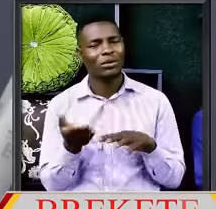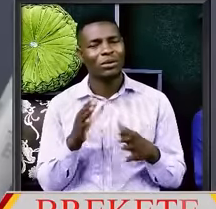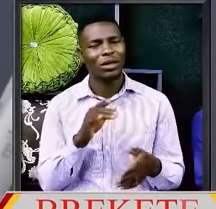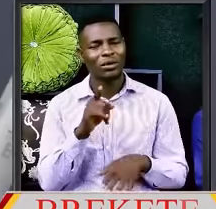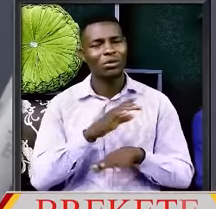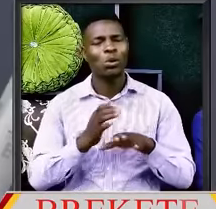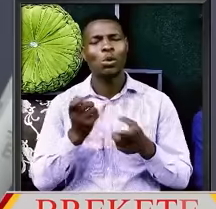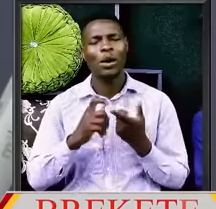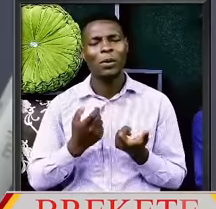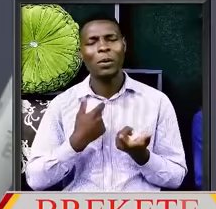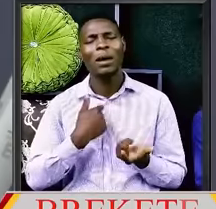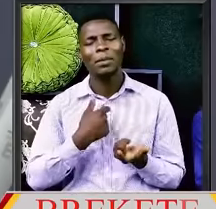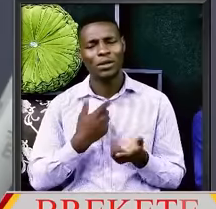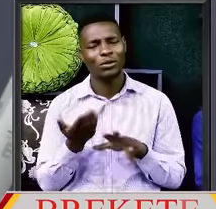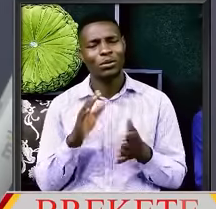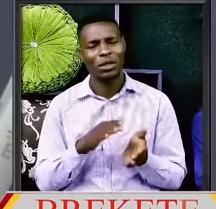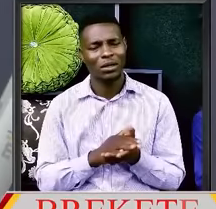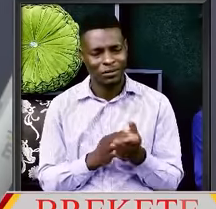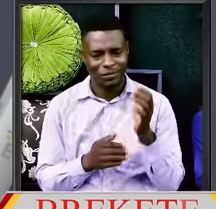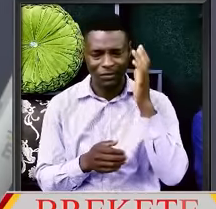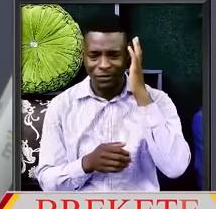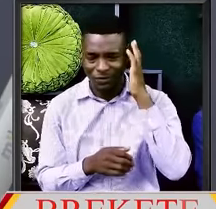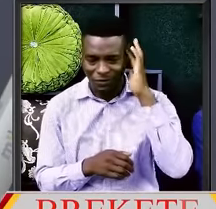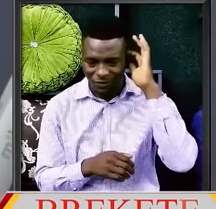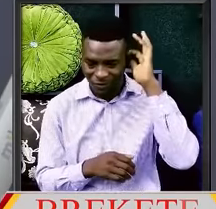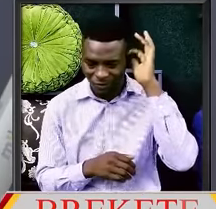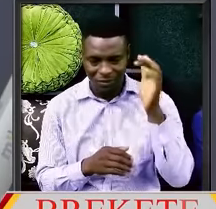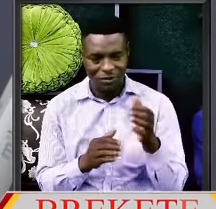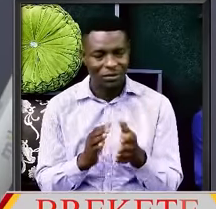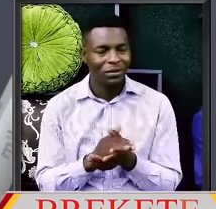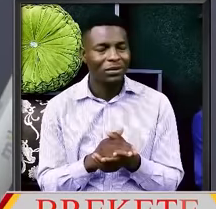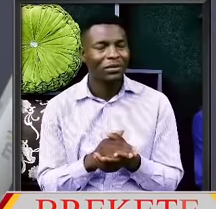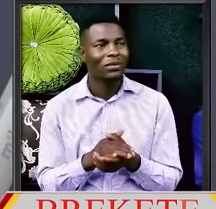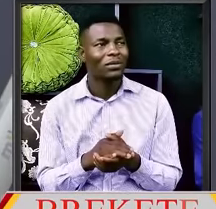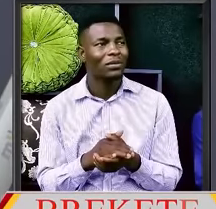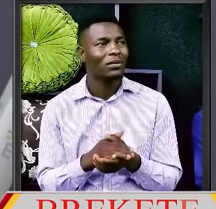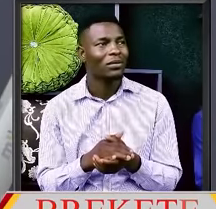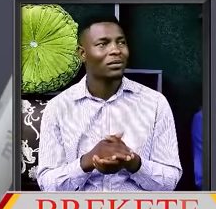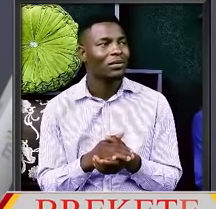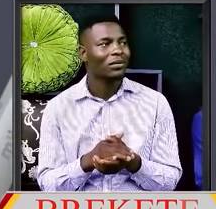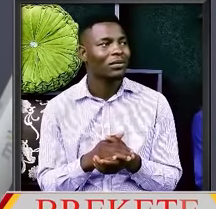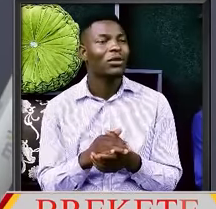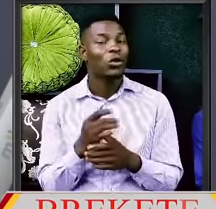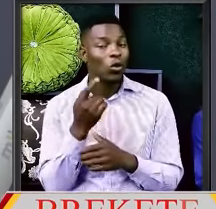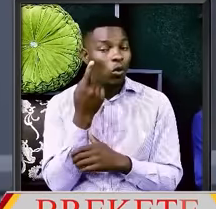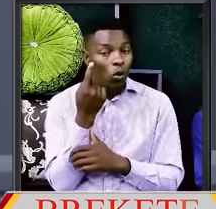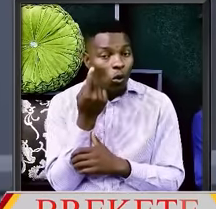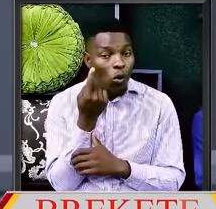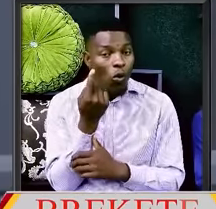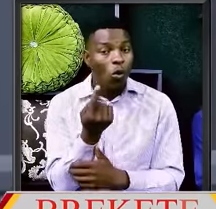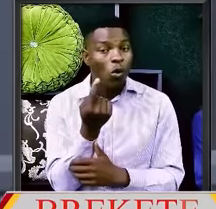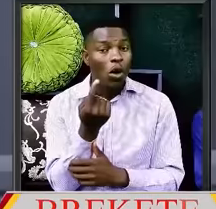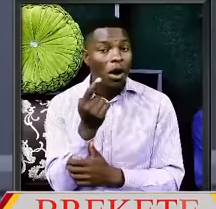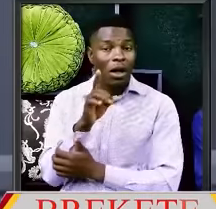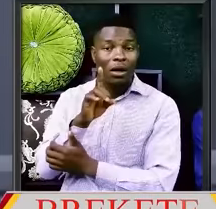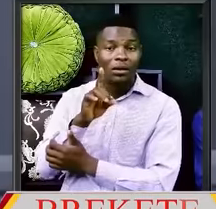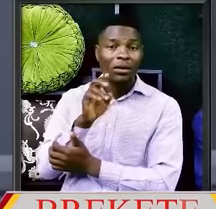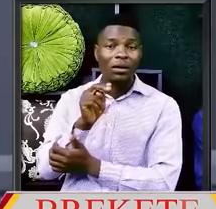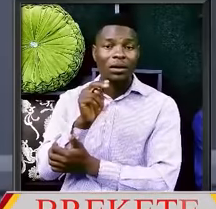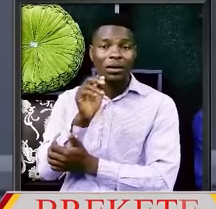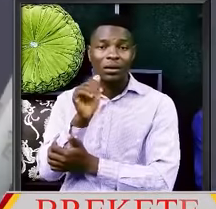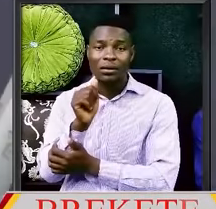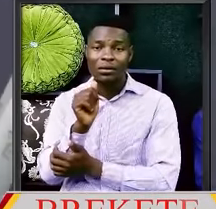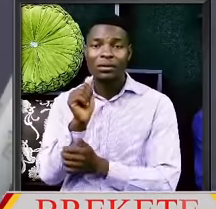Now only my contributor is say now only DNA now if we solve